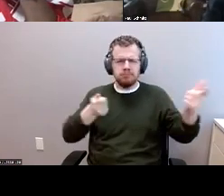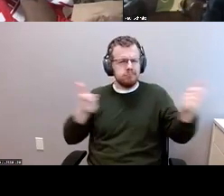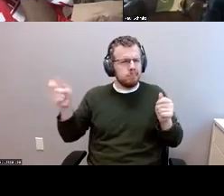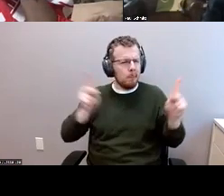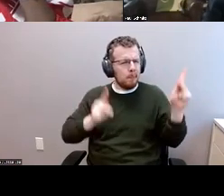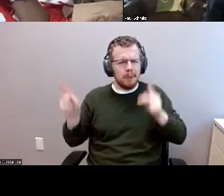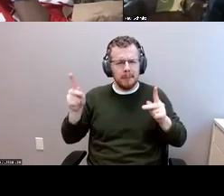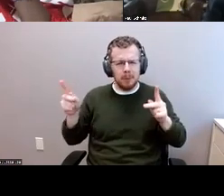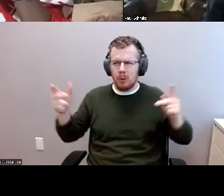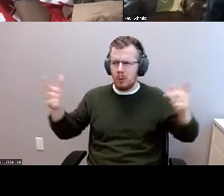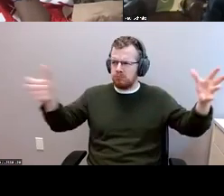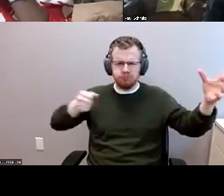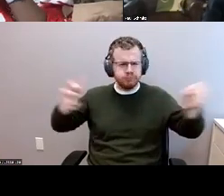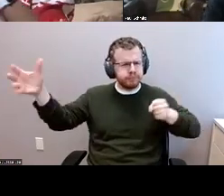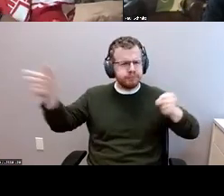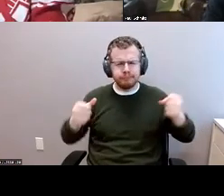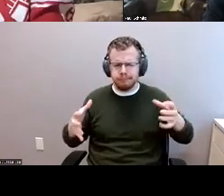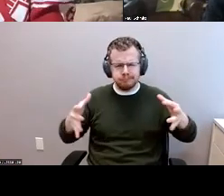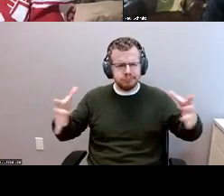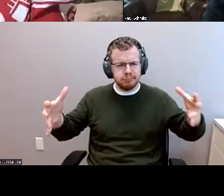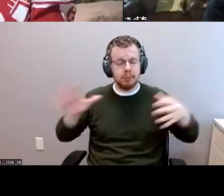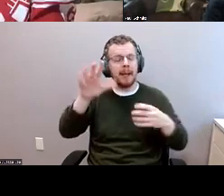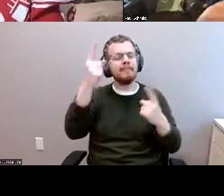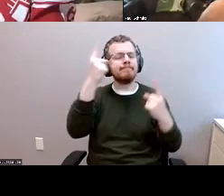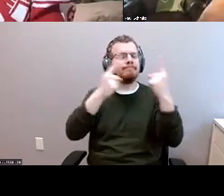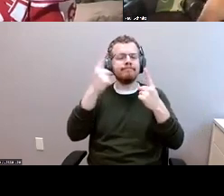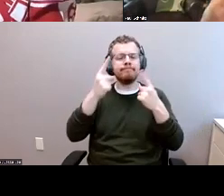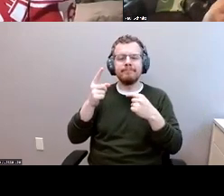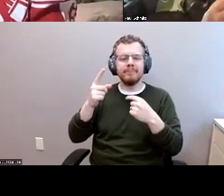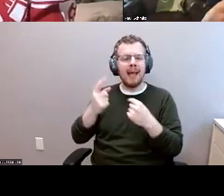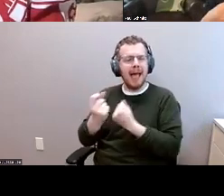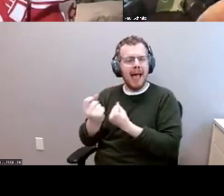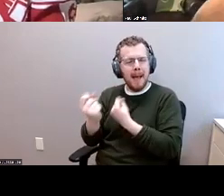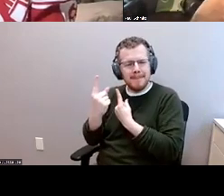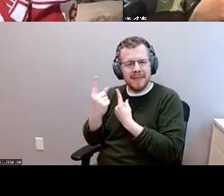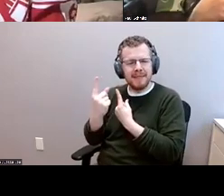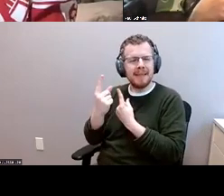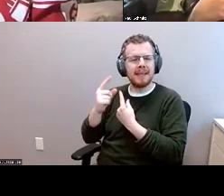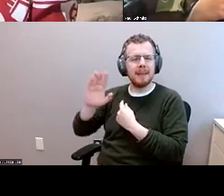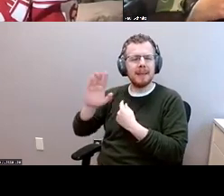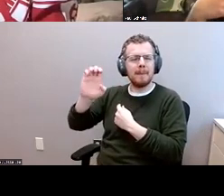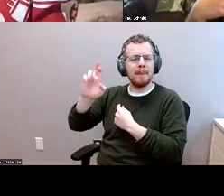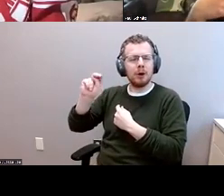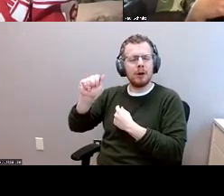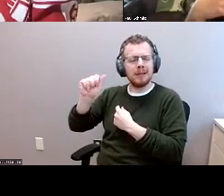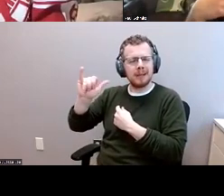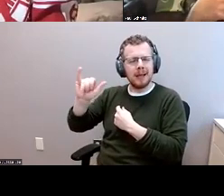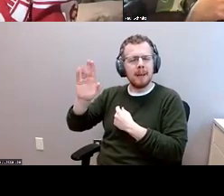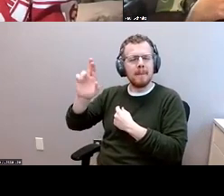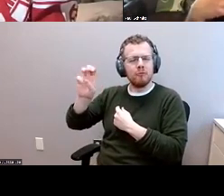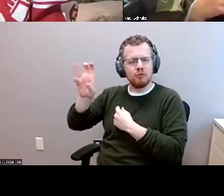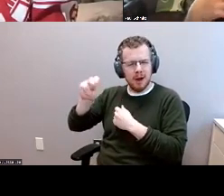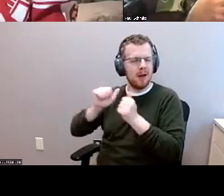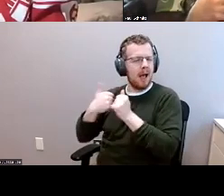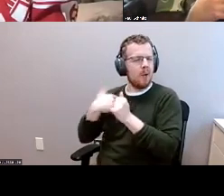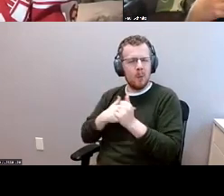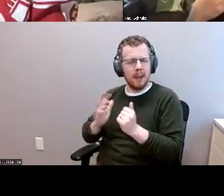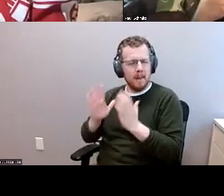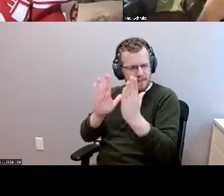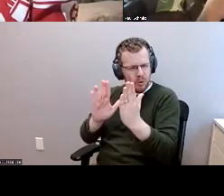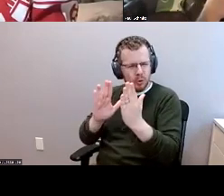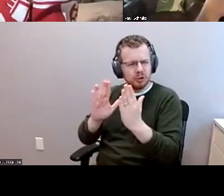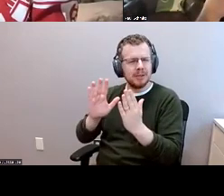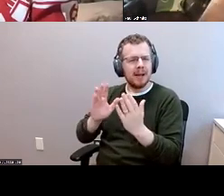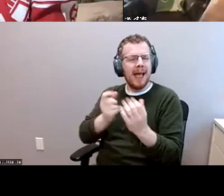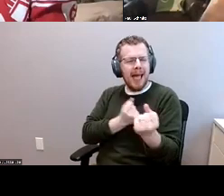I think, you know, to another former speaker, thinking of empathy and Brené Brown, we approach it and thinking of grace, but also